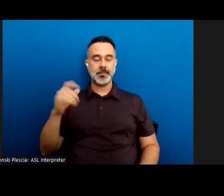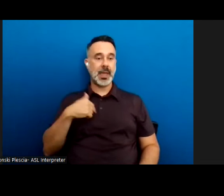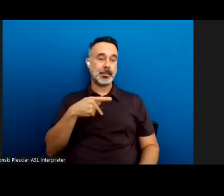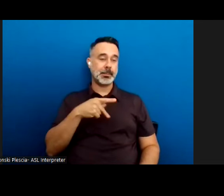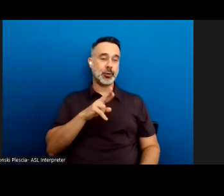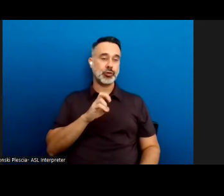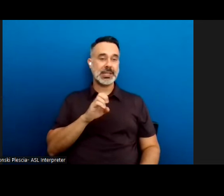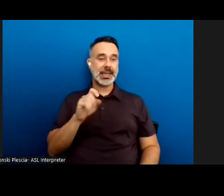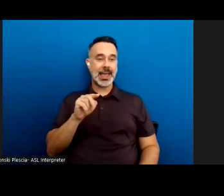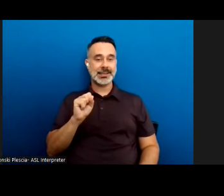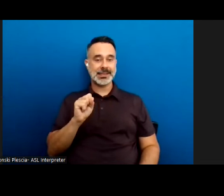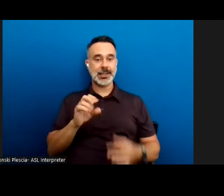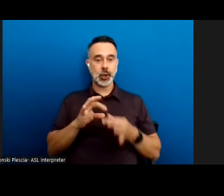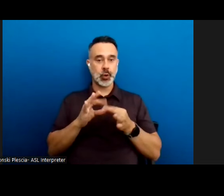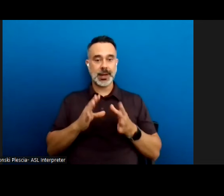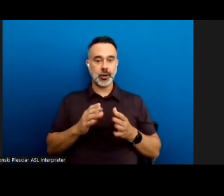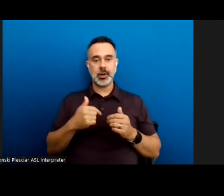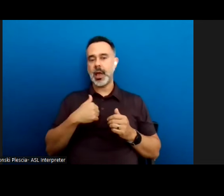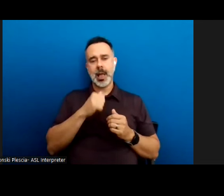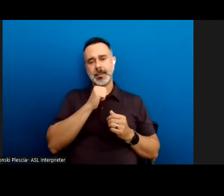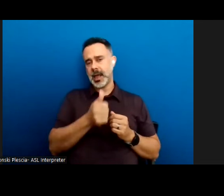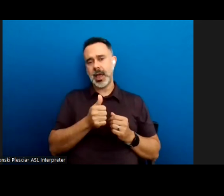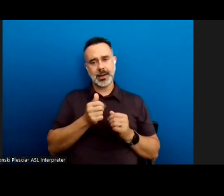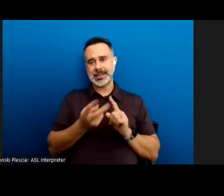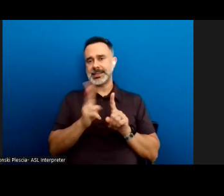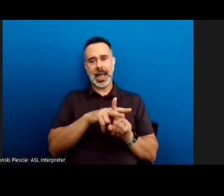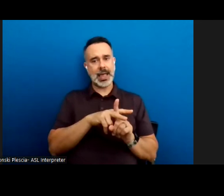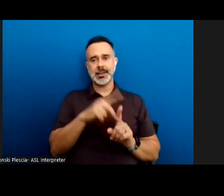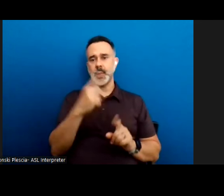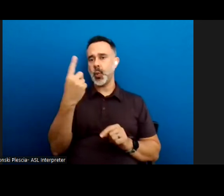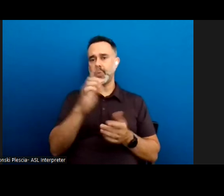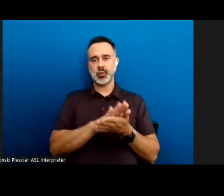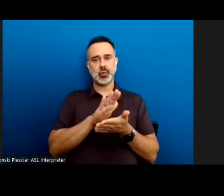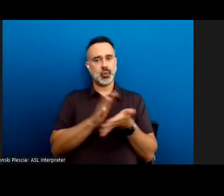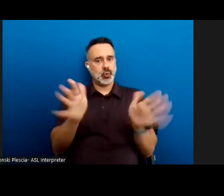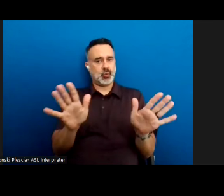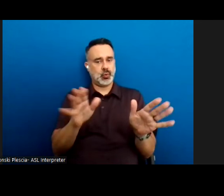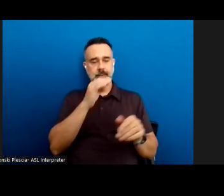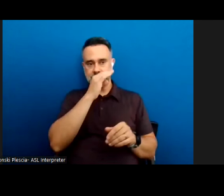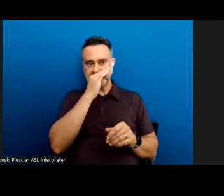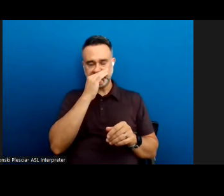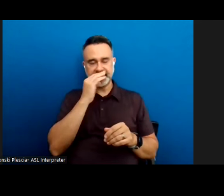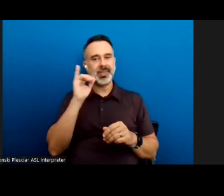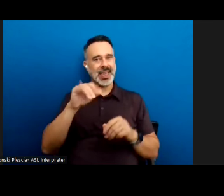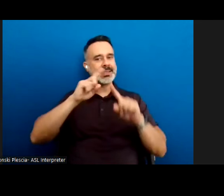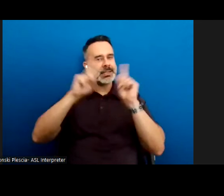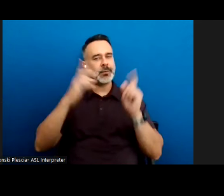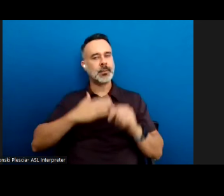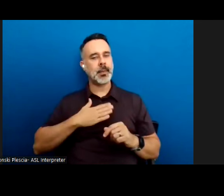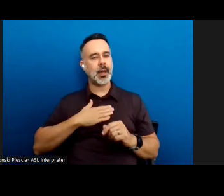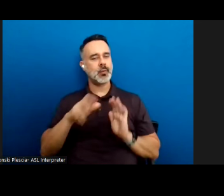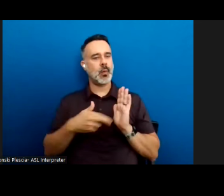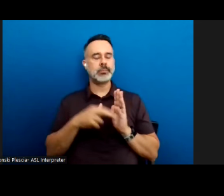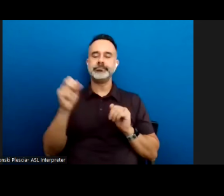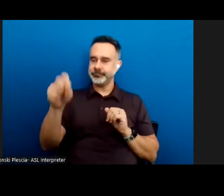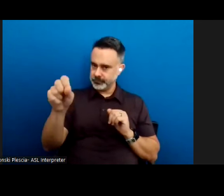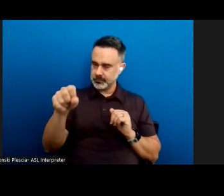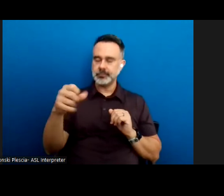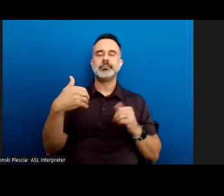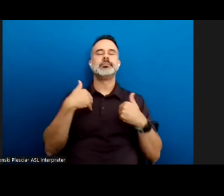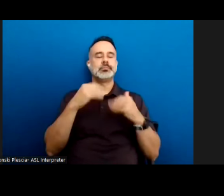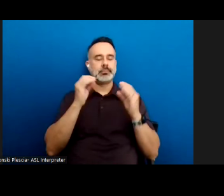And so I am not assigned to just one school. And that's what's different about my role is, yes, we had teachers